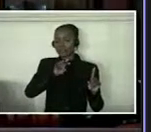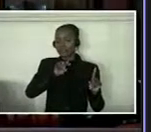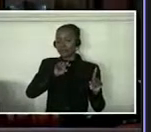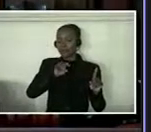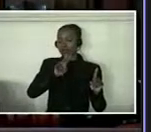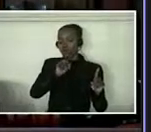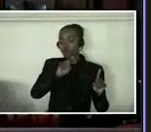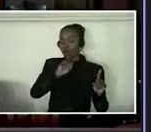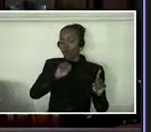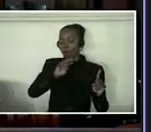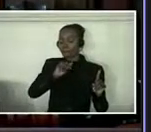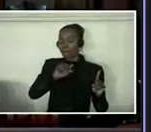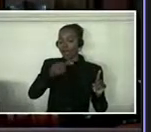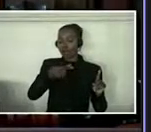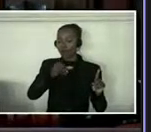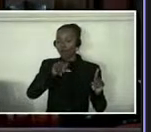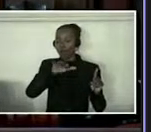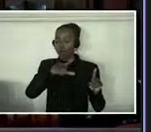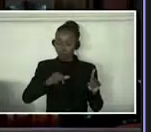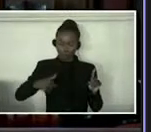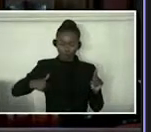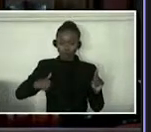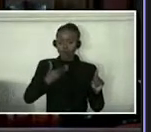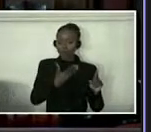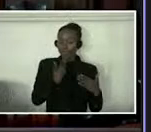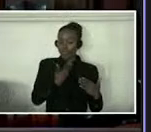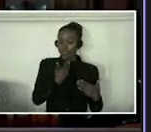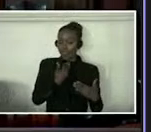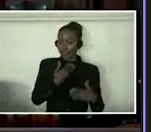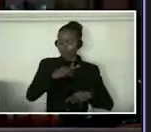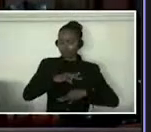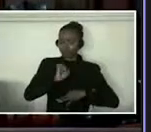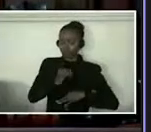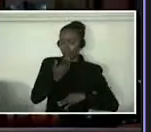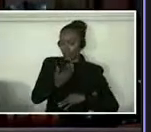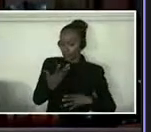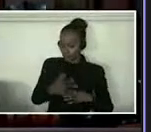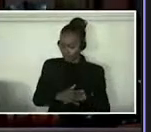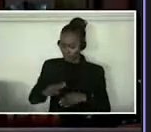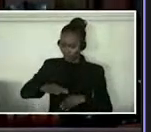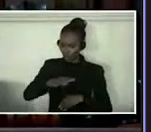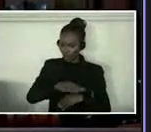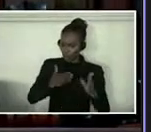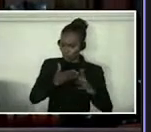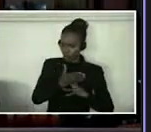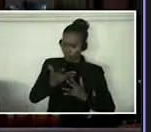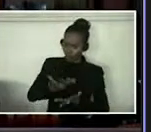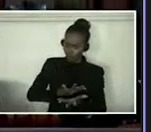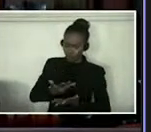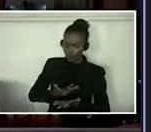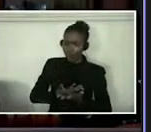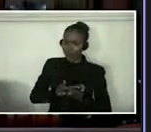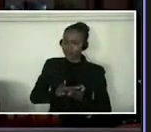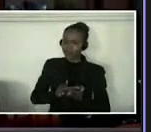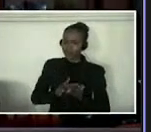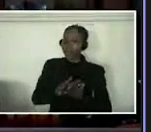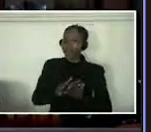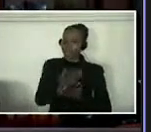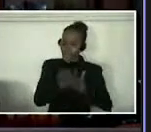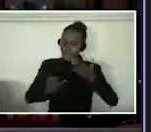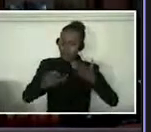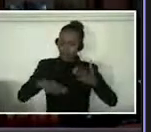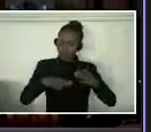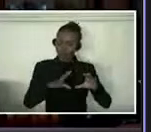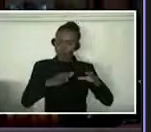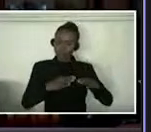accountability documents to the committee it is through this engagement coupled with independent committee oversight work that the